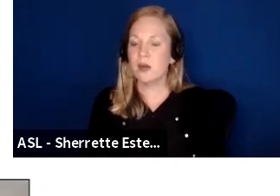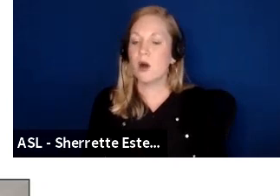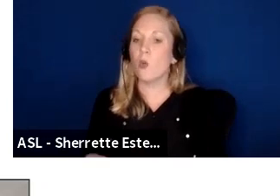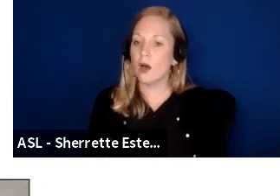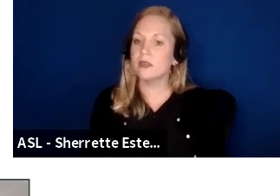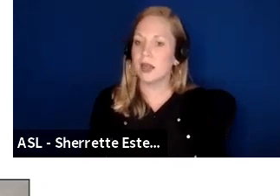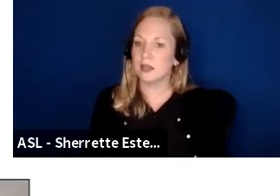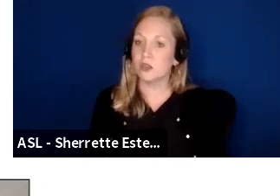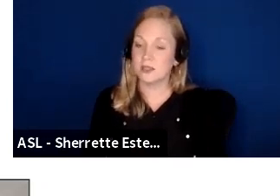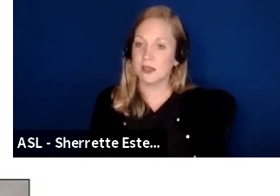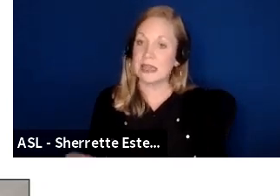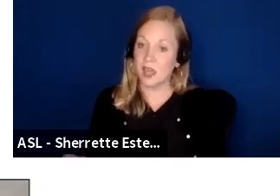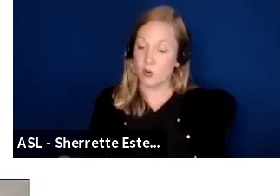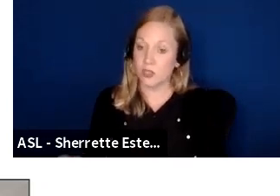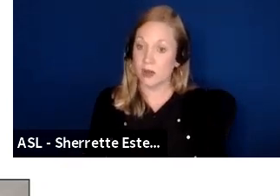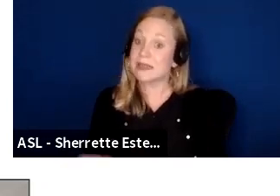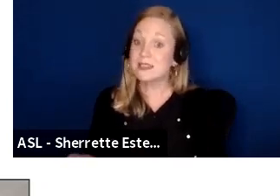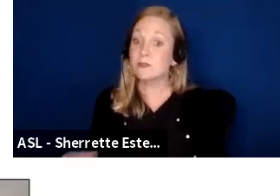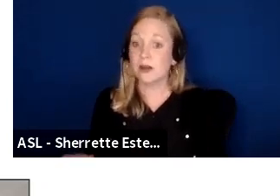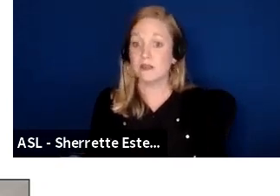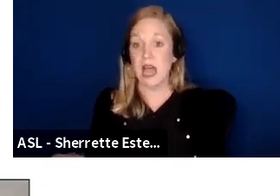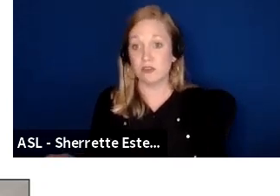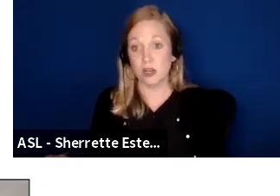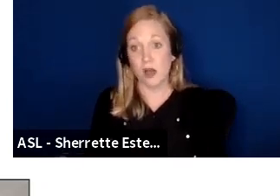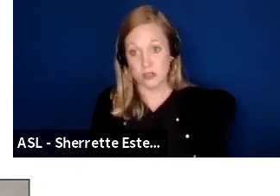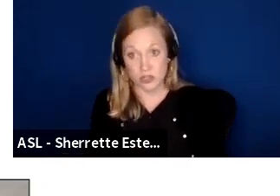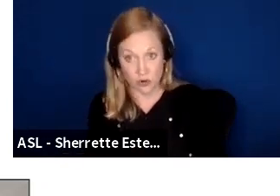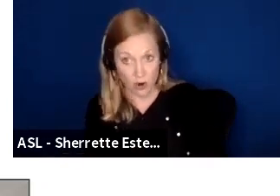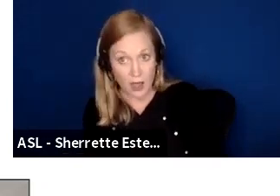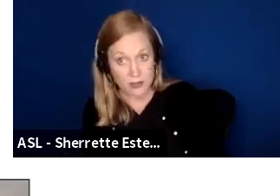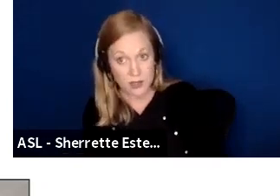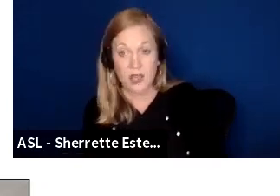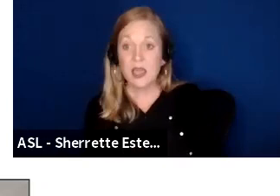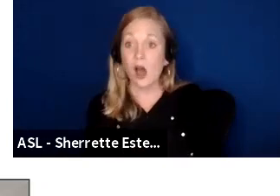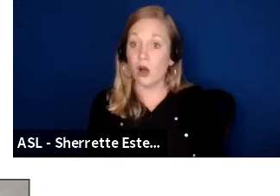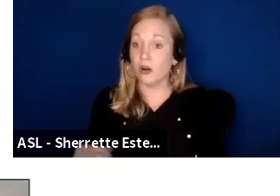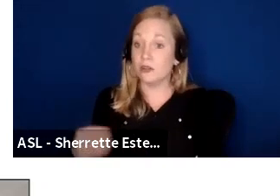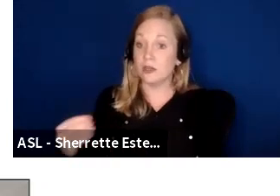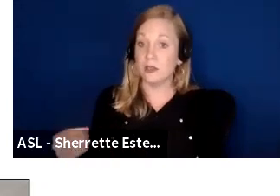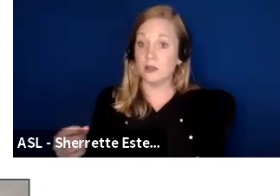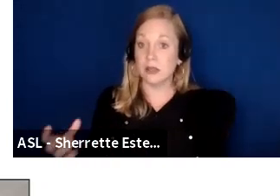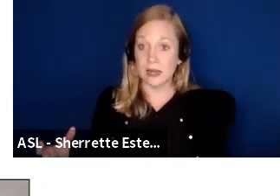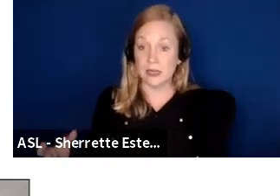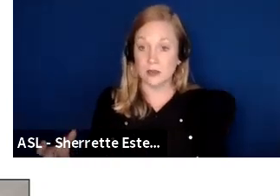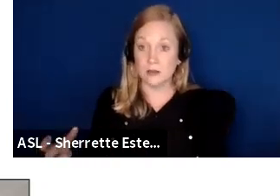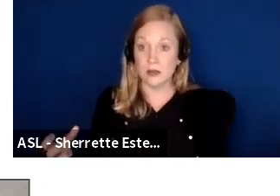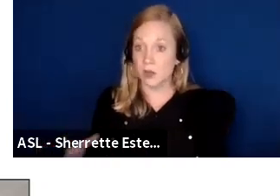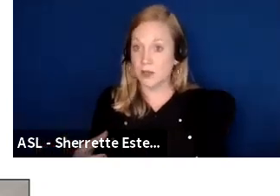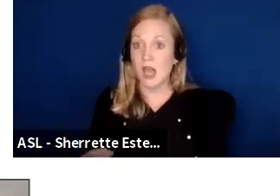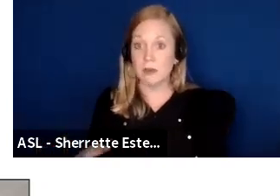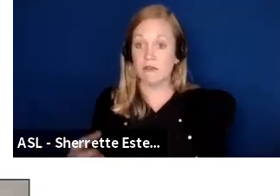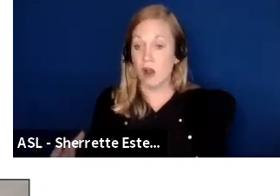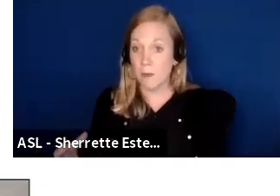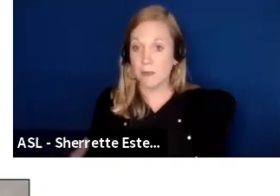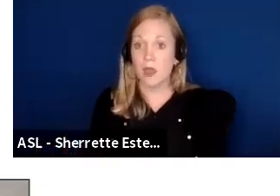want to think about what the lighting looks like in that restaurant. Is it bright enough to have a good conversation or not? Are the lighting